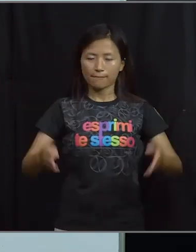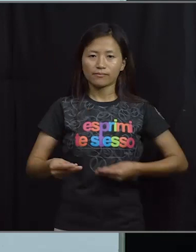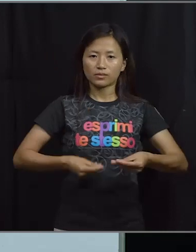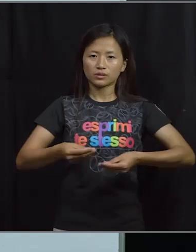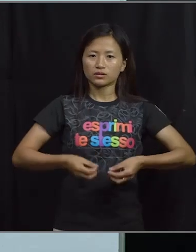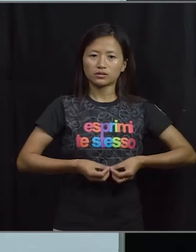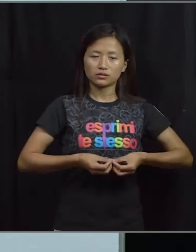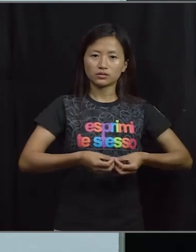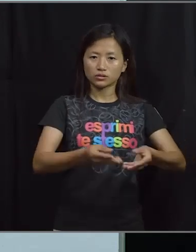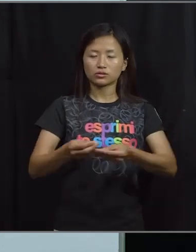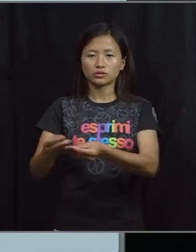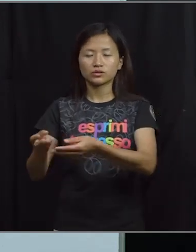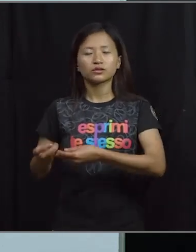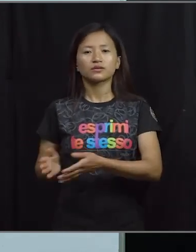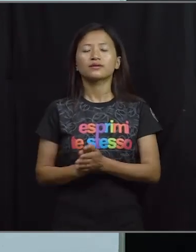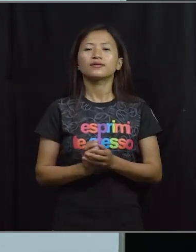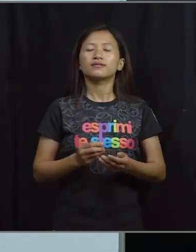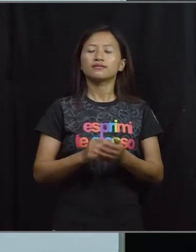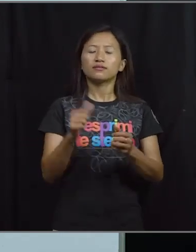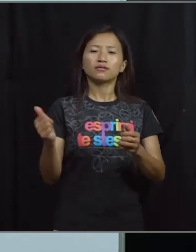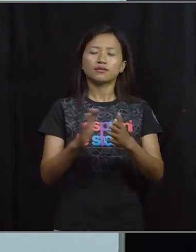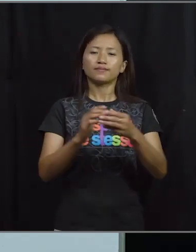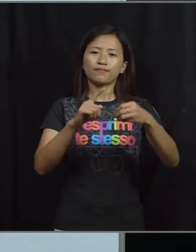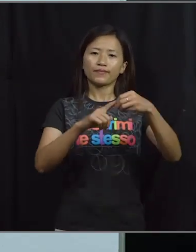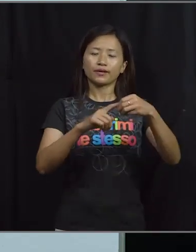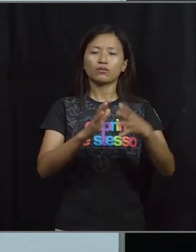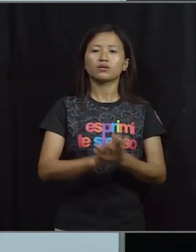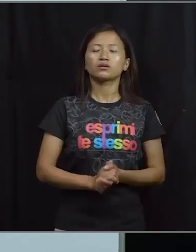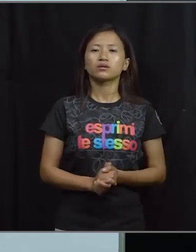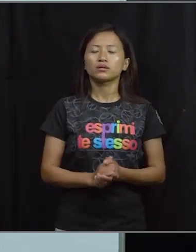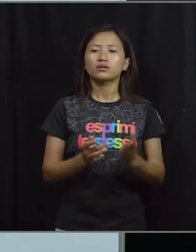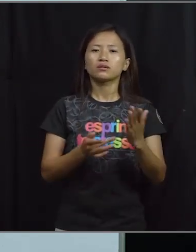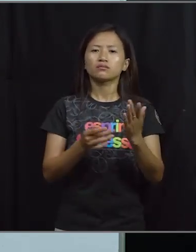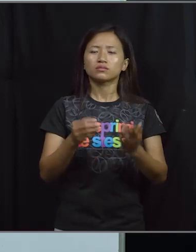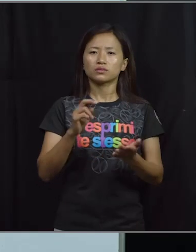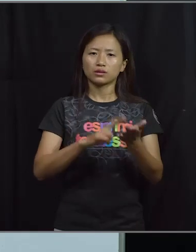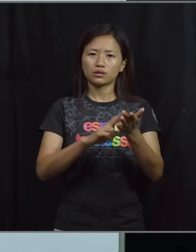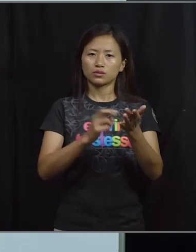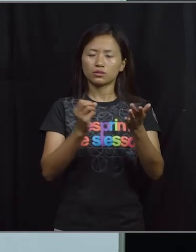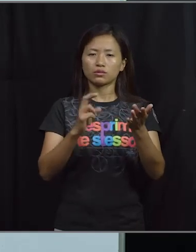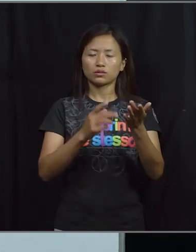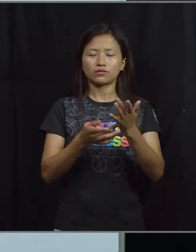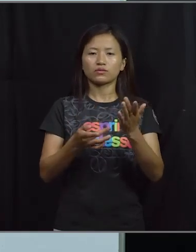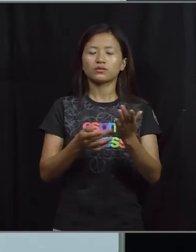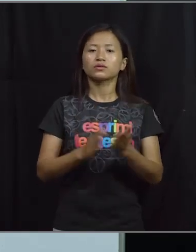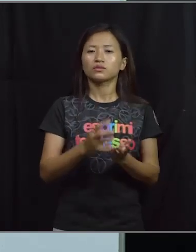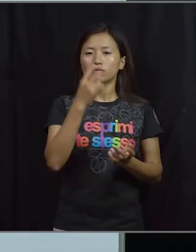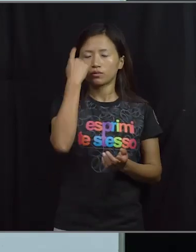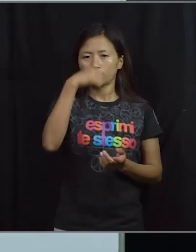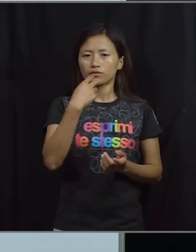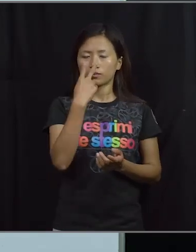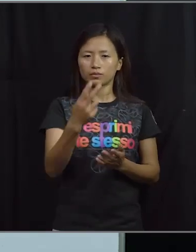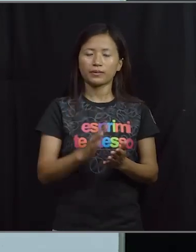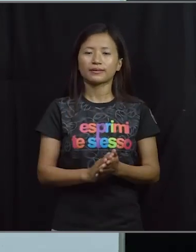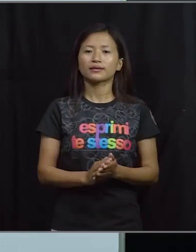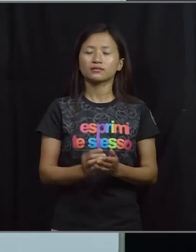distribution of products rather than the quality of product. So these non-technical entrepreneurs are those entrepreneurs whose focus is